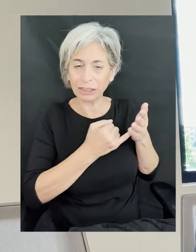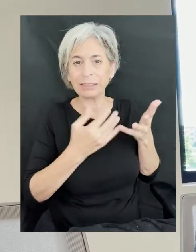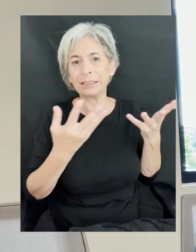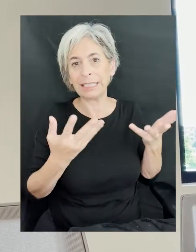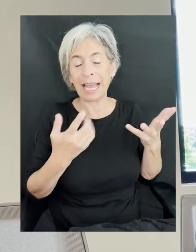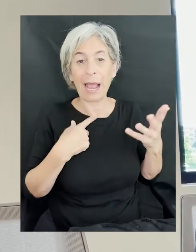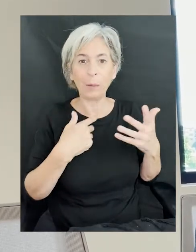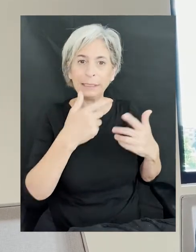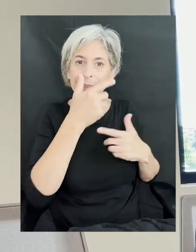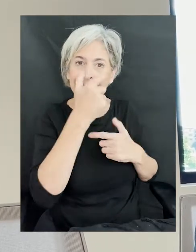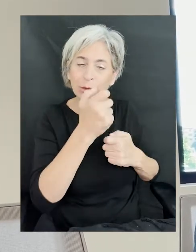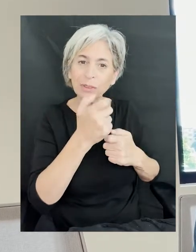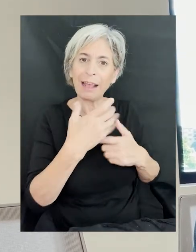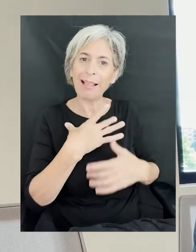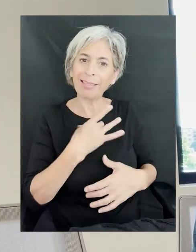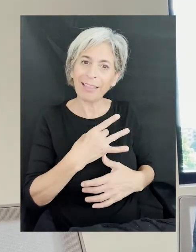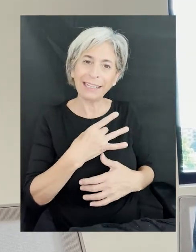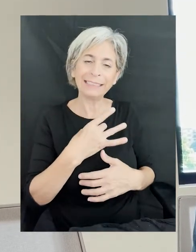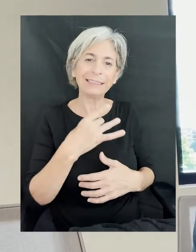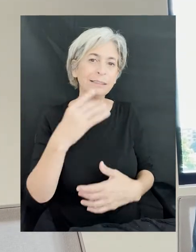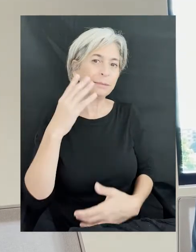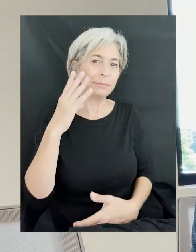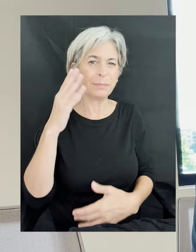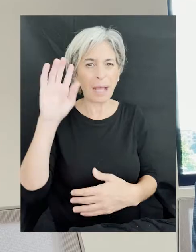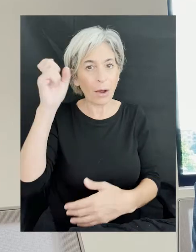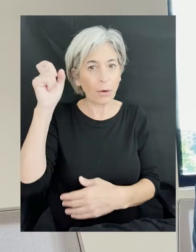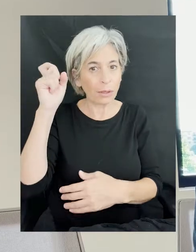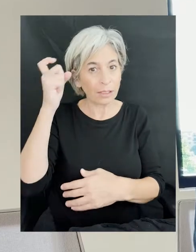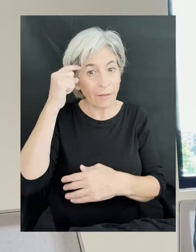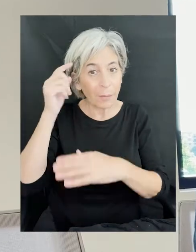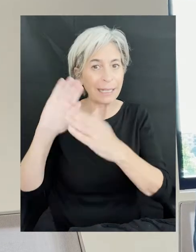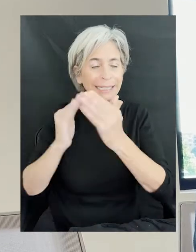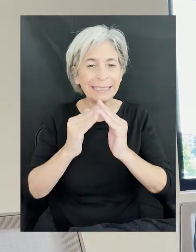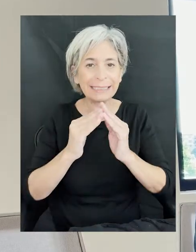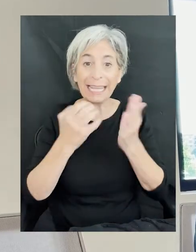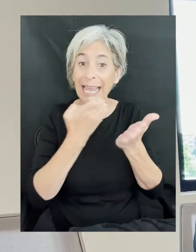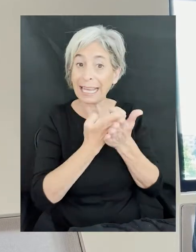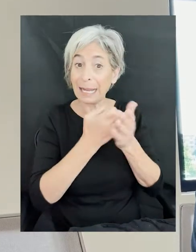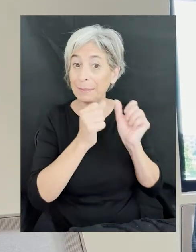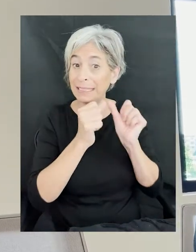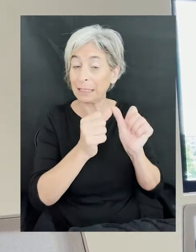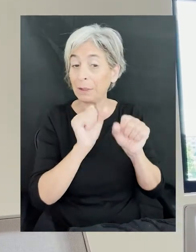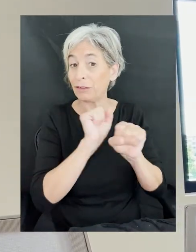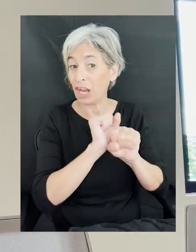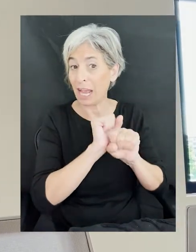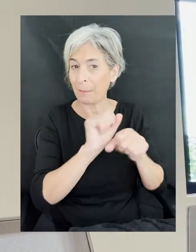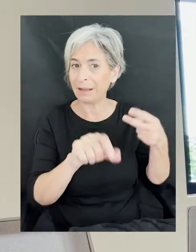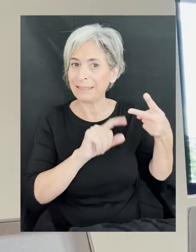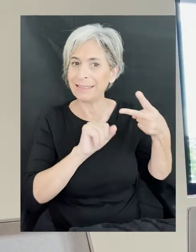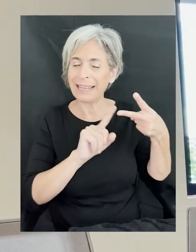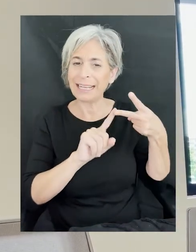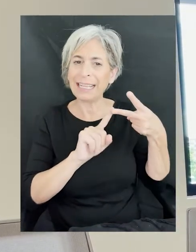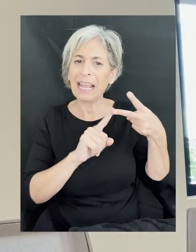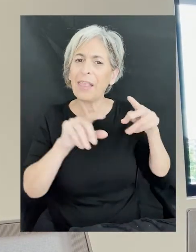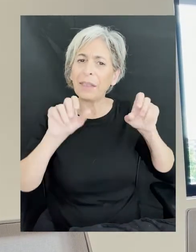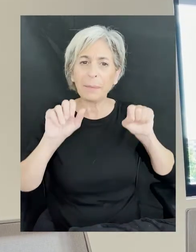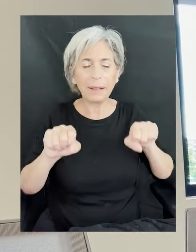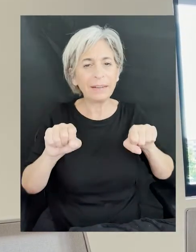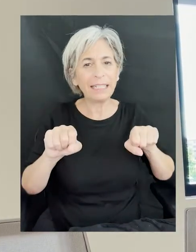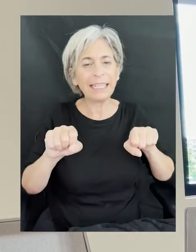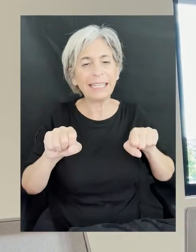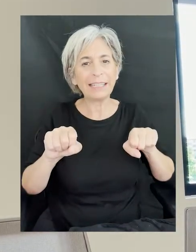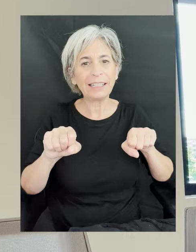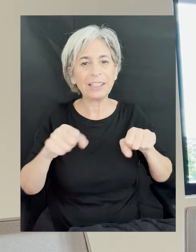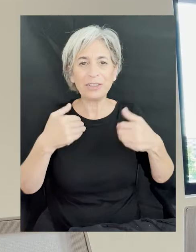what appealed to me about municipalities was both economic stability of a job, and the second thing was the ability